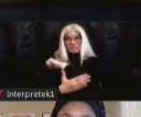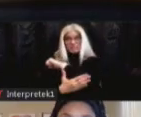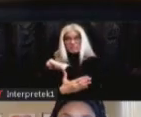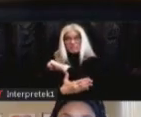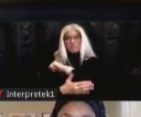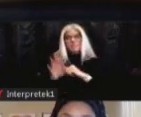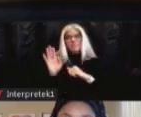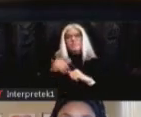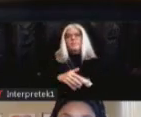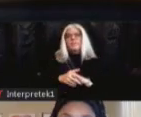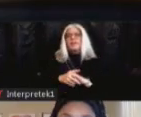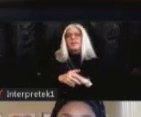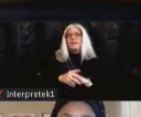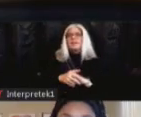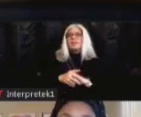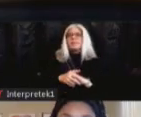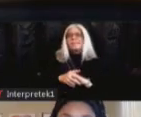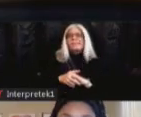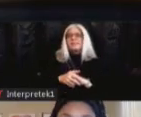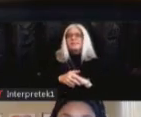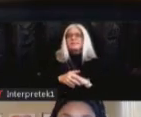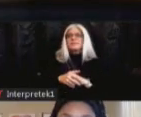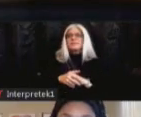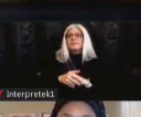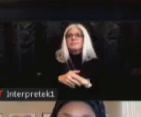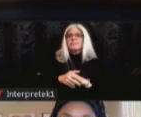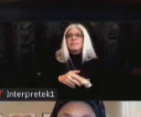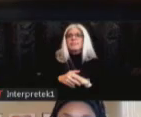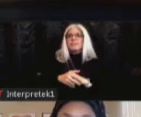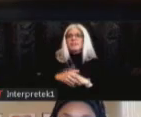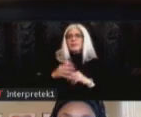effective act towards their part, towards